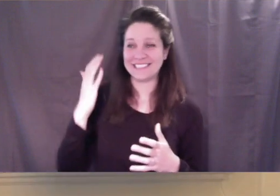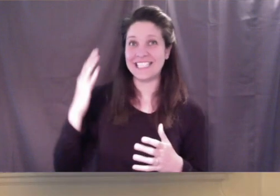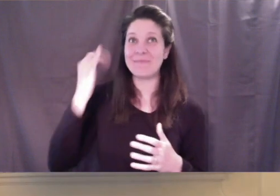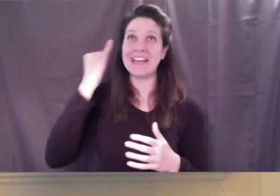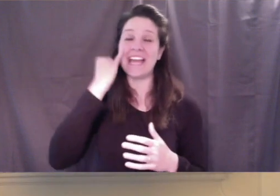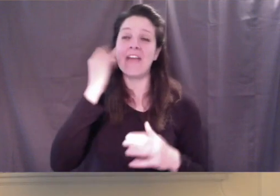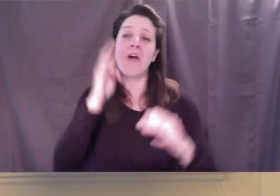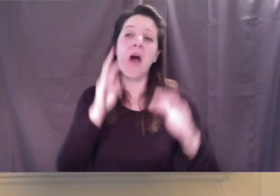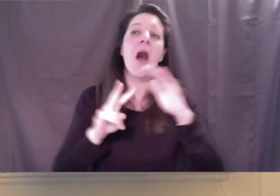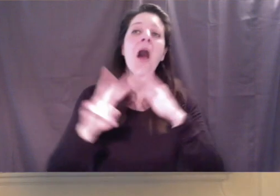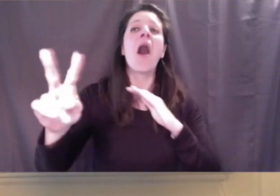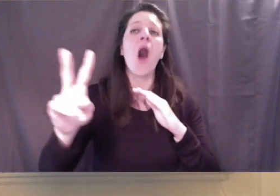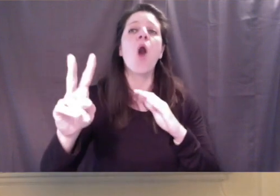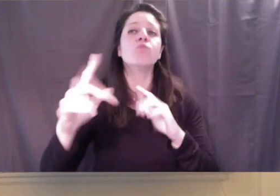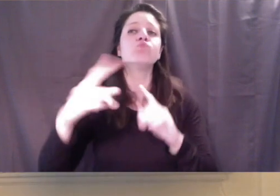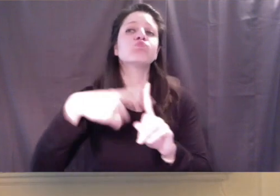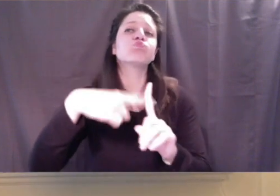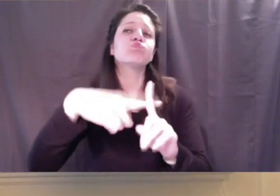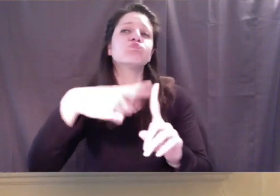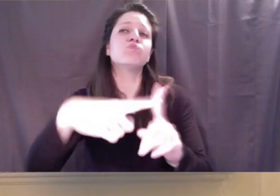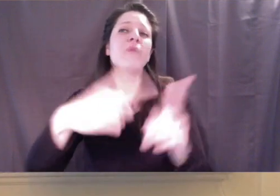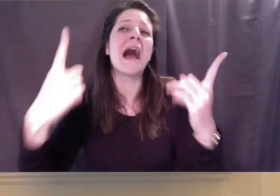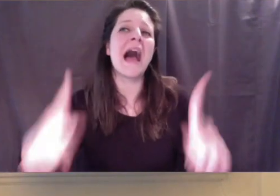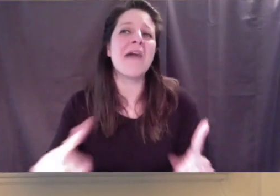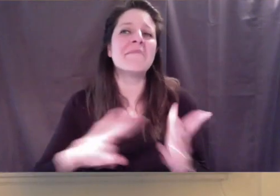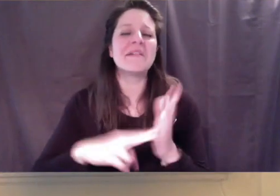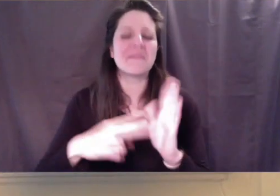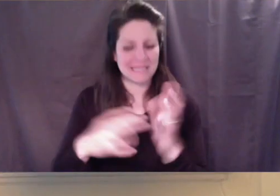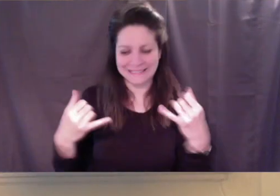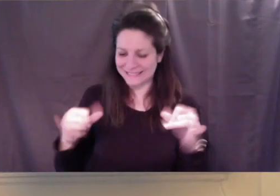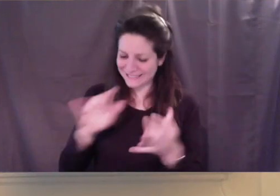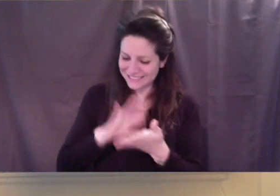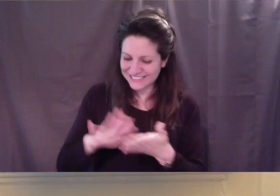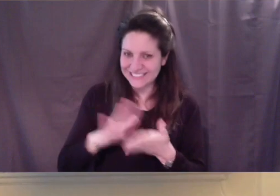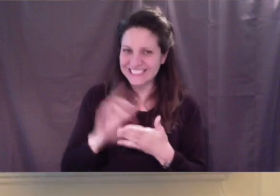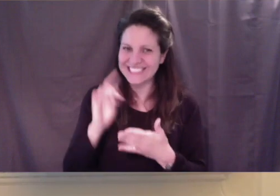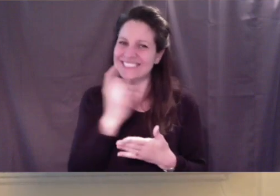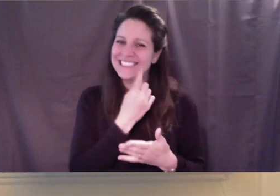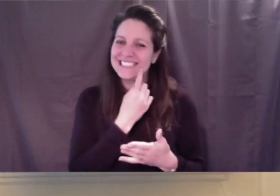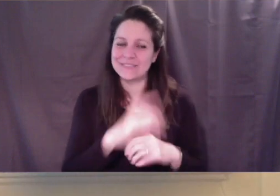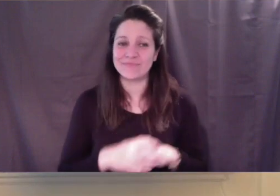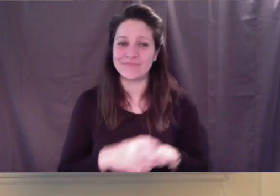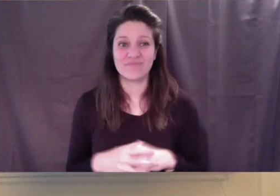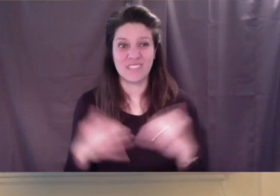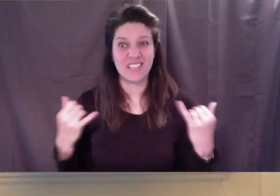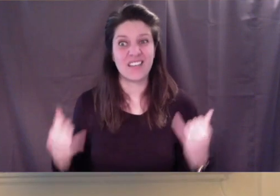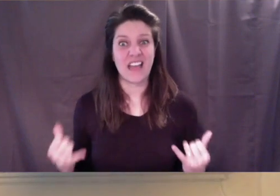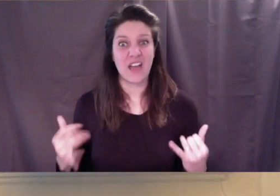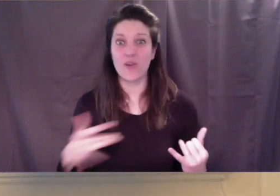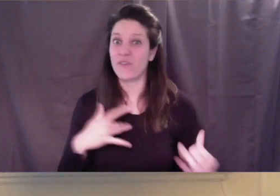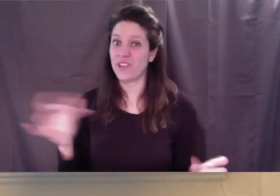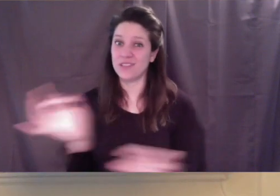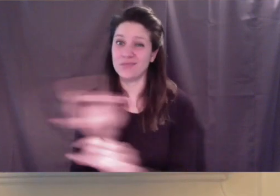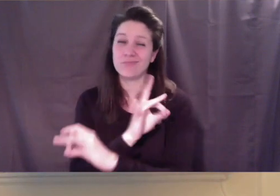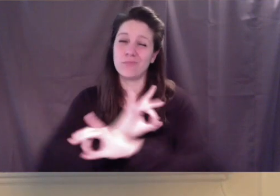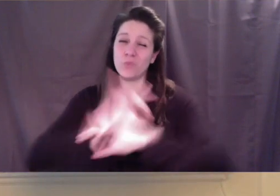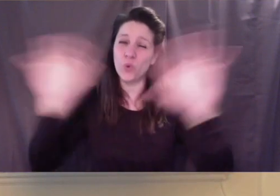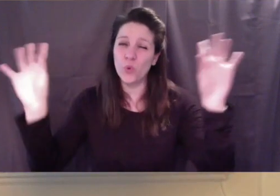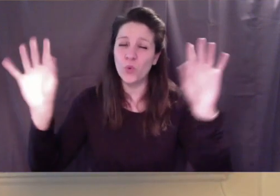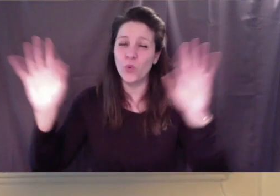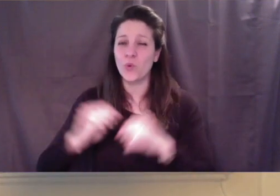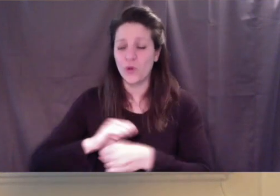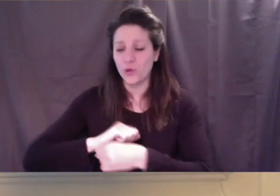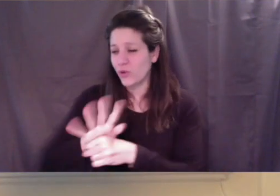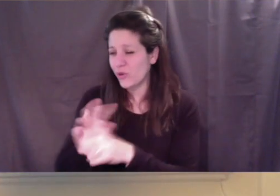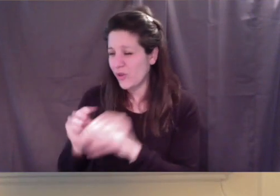is an indicator that one believes there will be a future. And yet things are grim. This virus